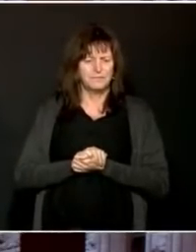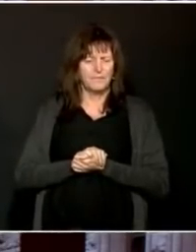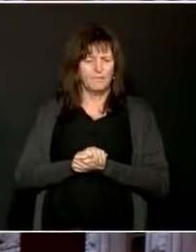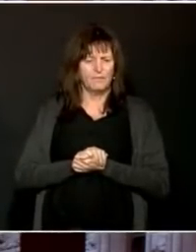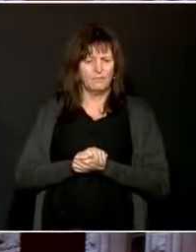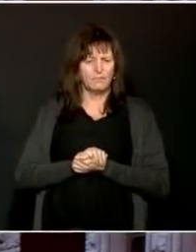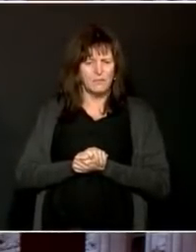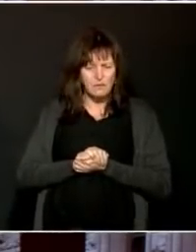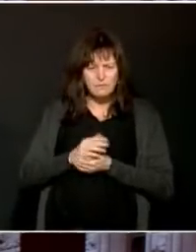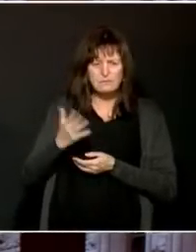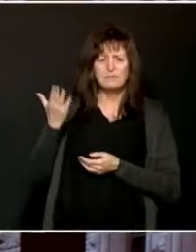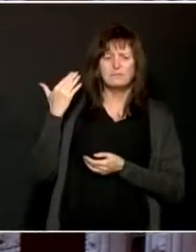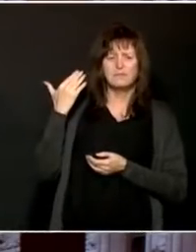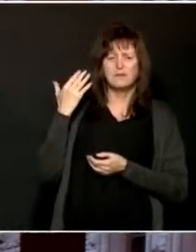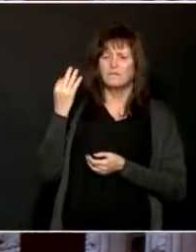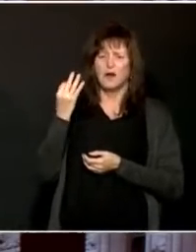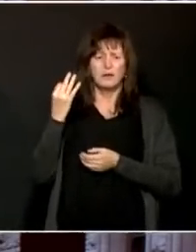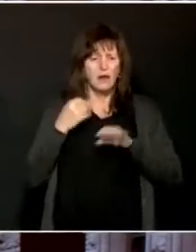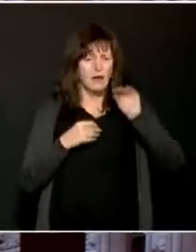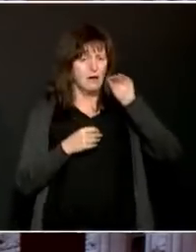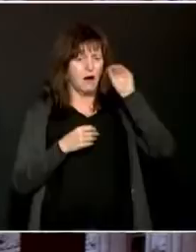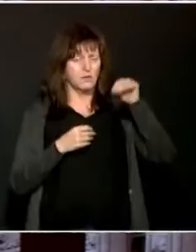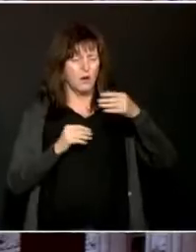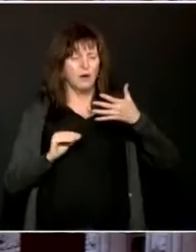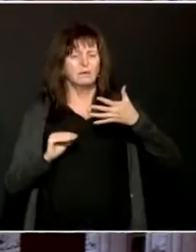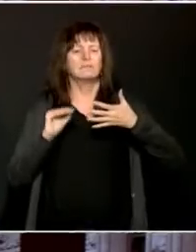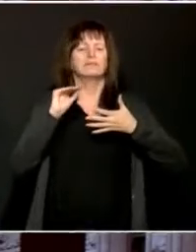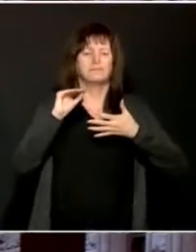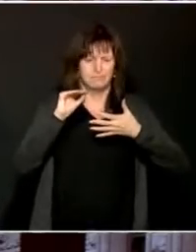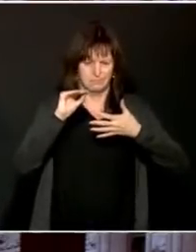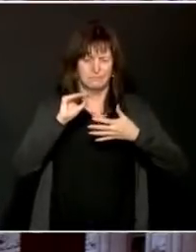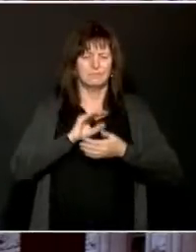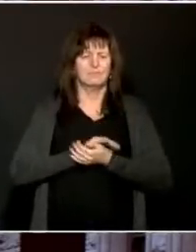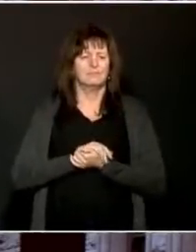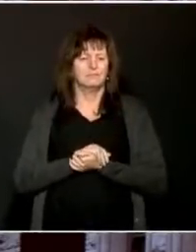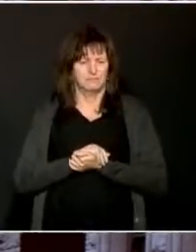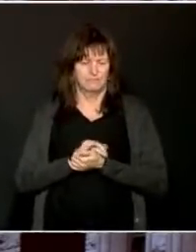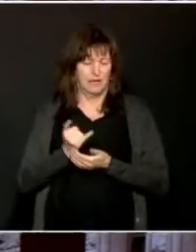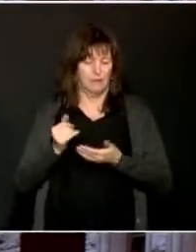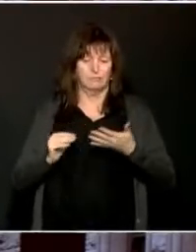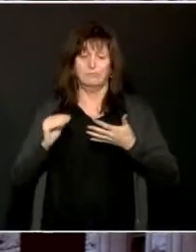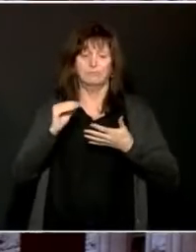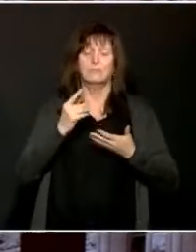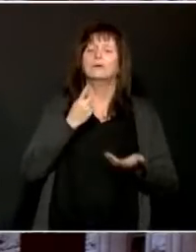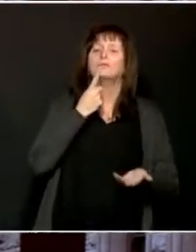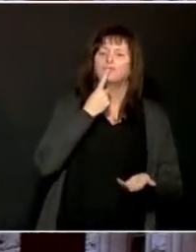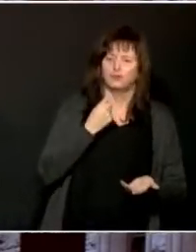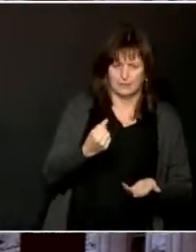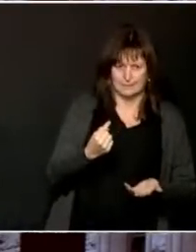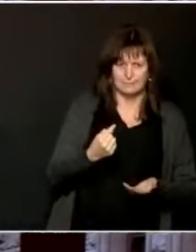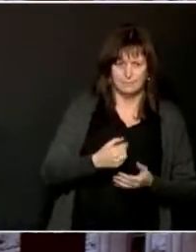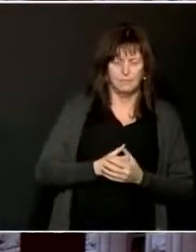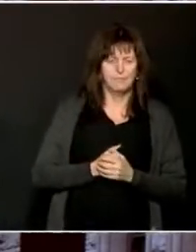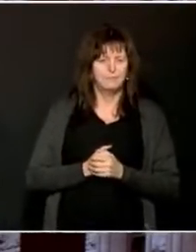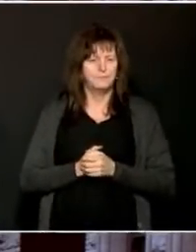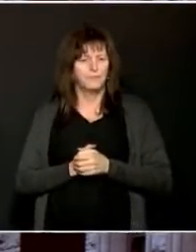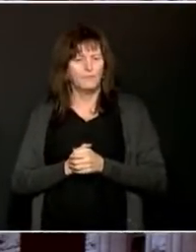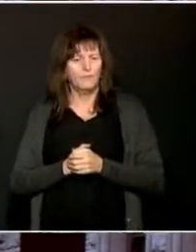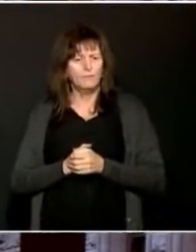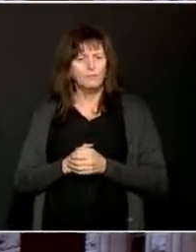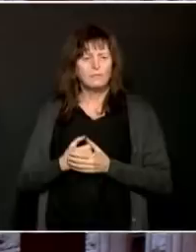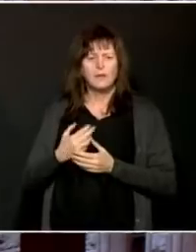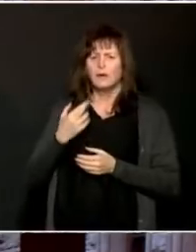Friday. We also had some changes in restaurant capacity issues that were announced over the